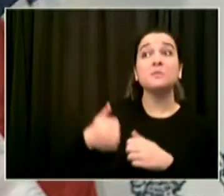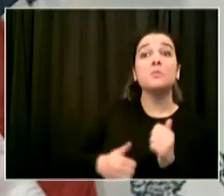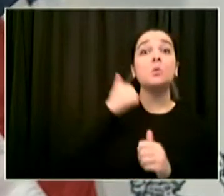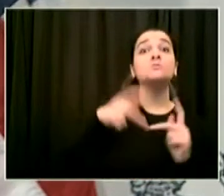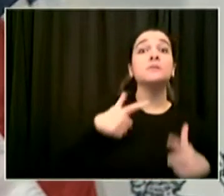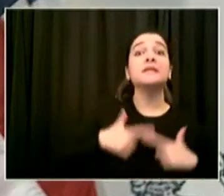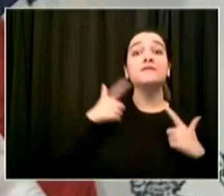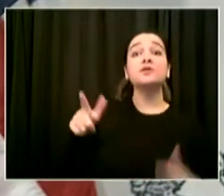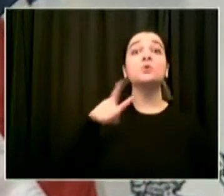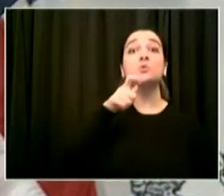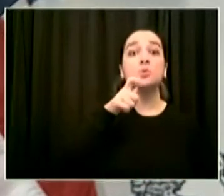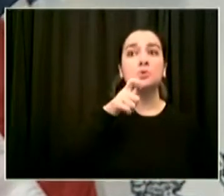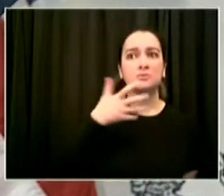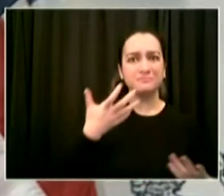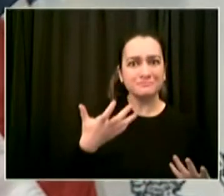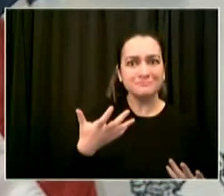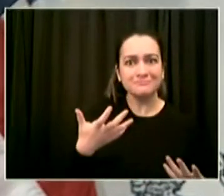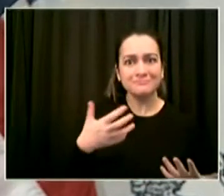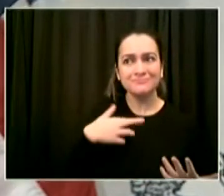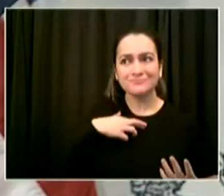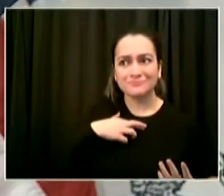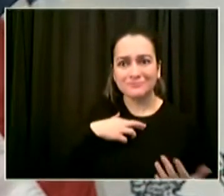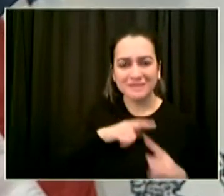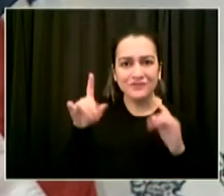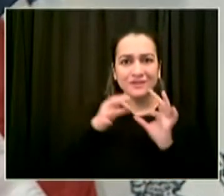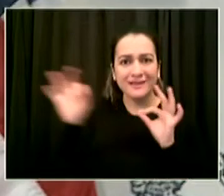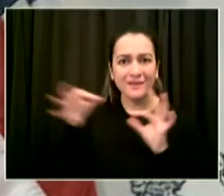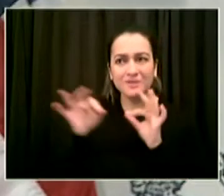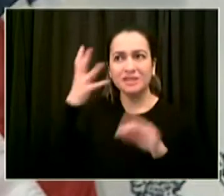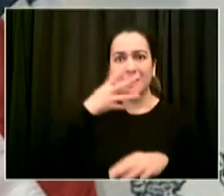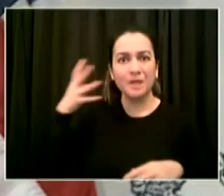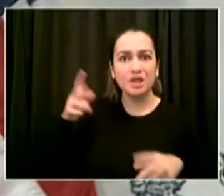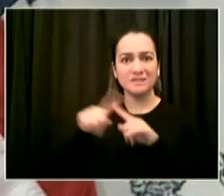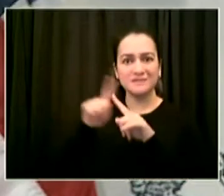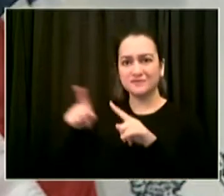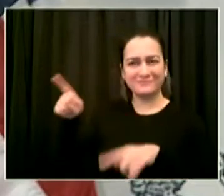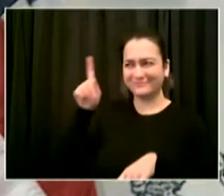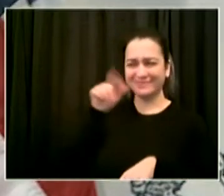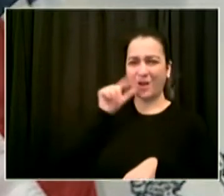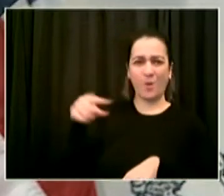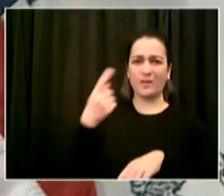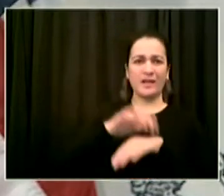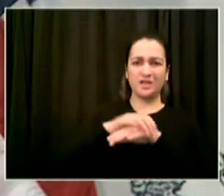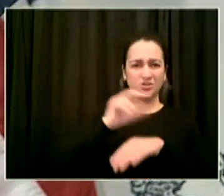community-based, of course, it's not going to get the kind of